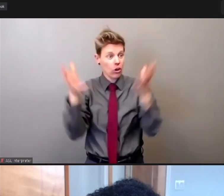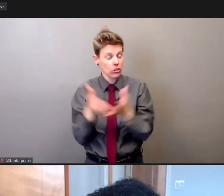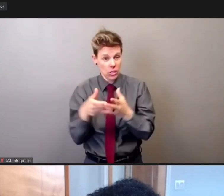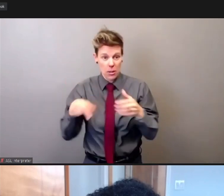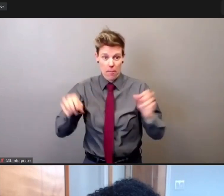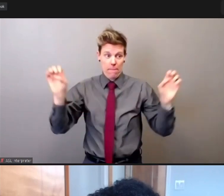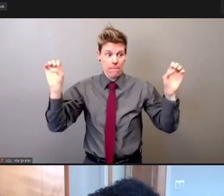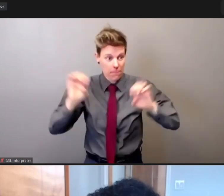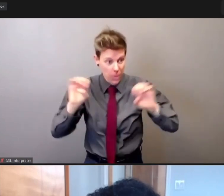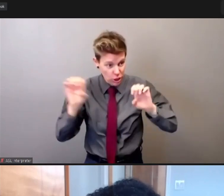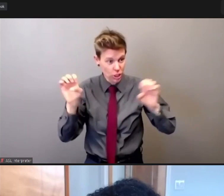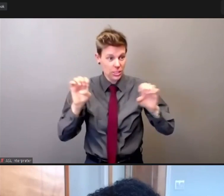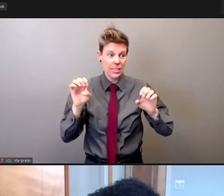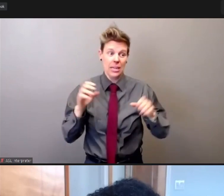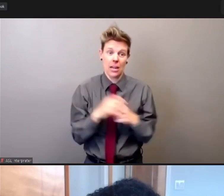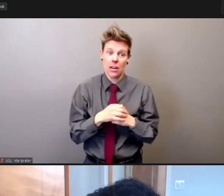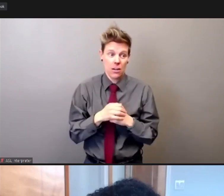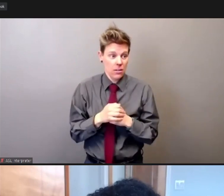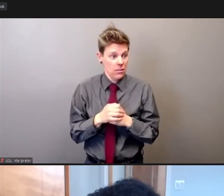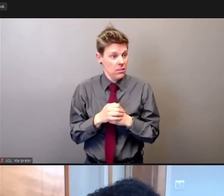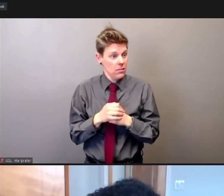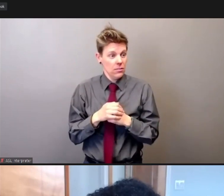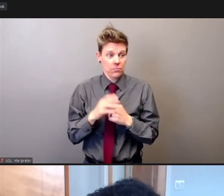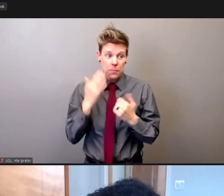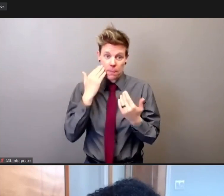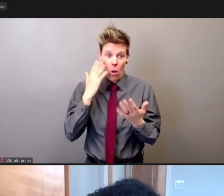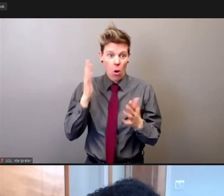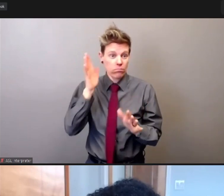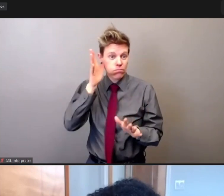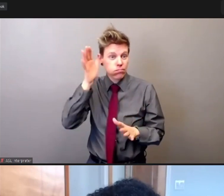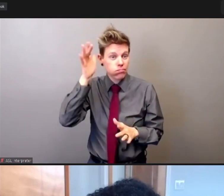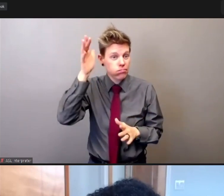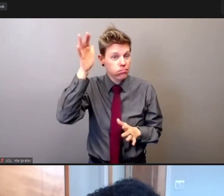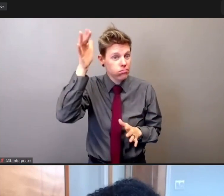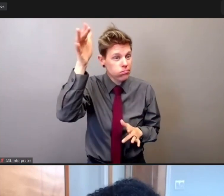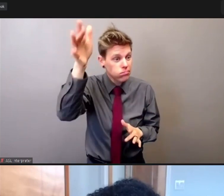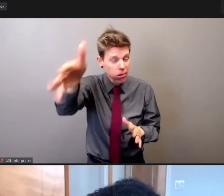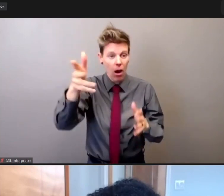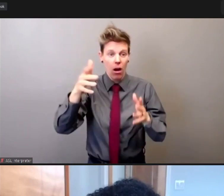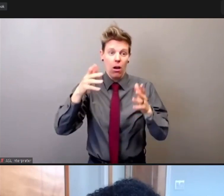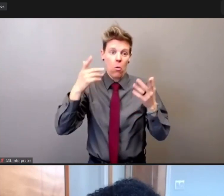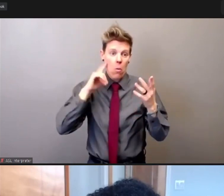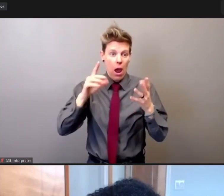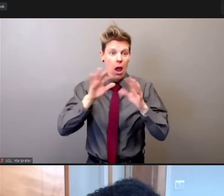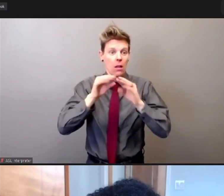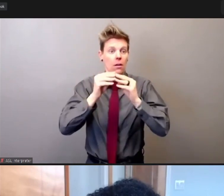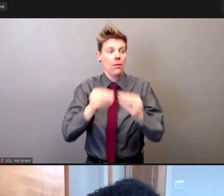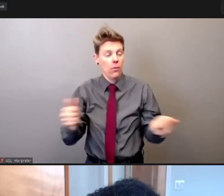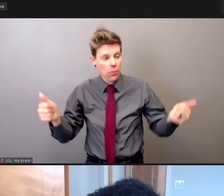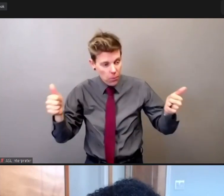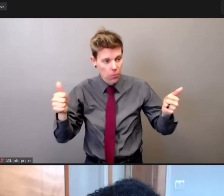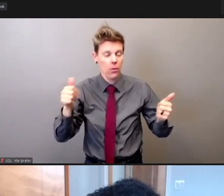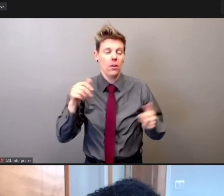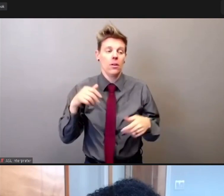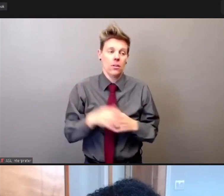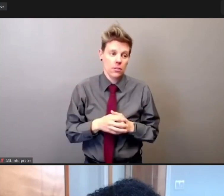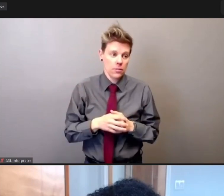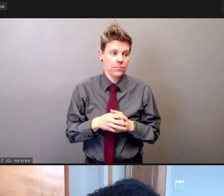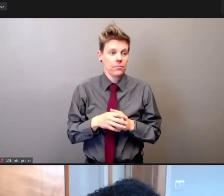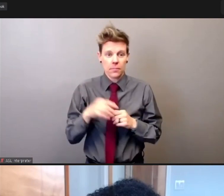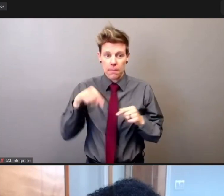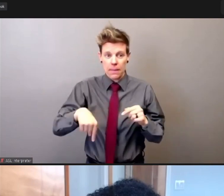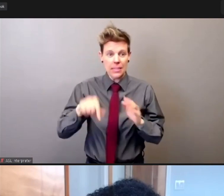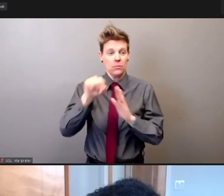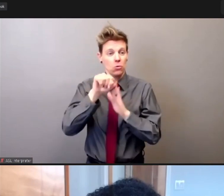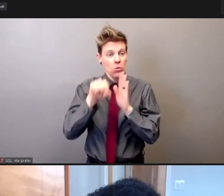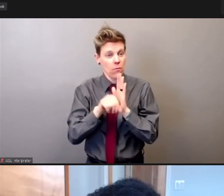pandemic, making a difference for every resident in the state of New Mexico and their families. So that's a great place